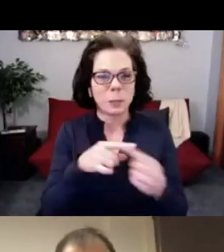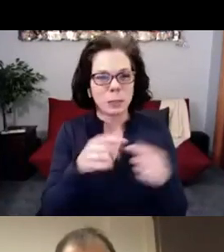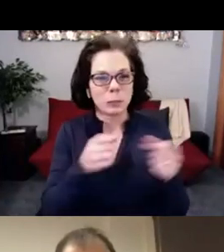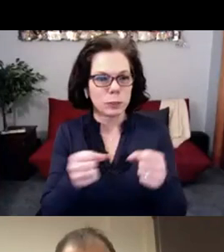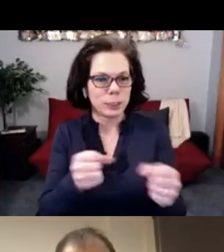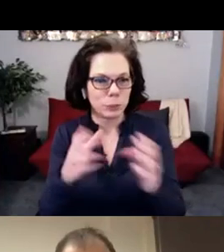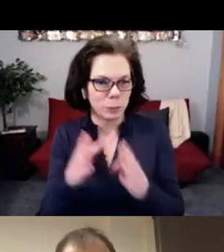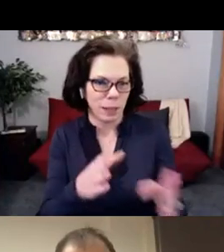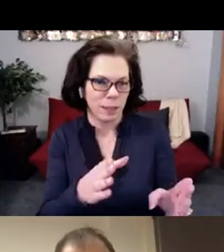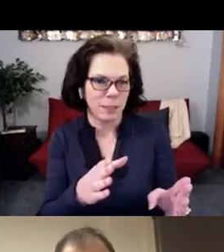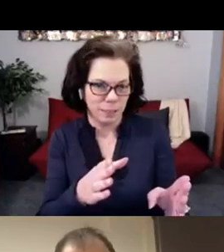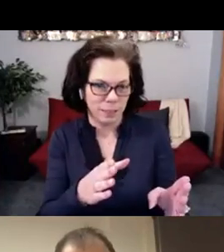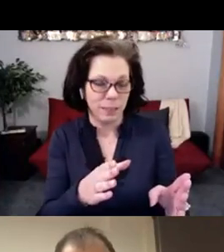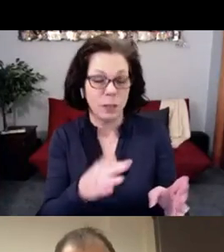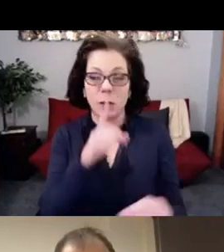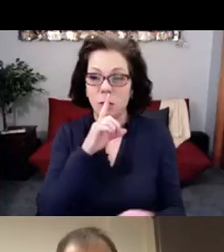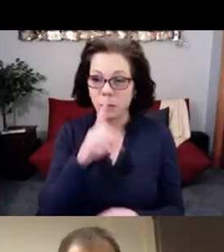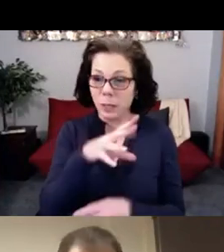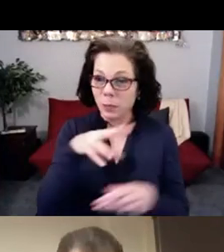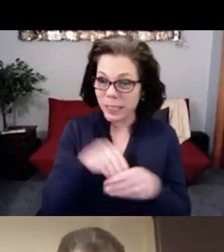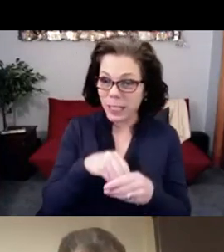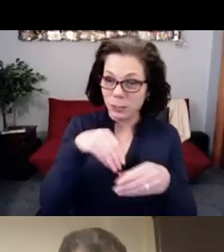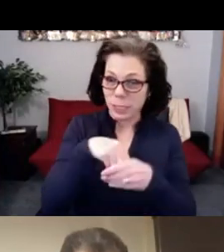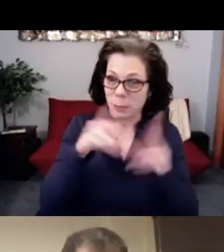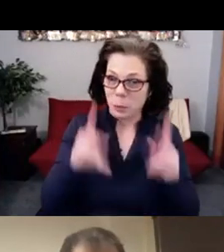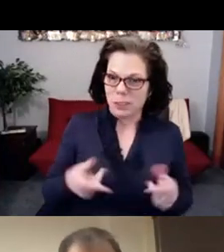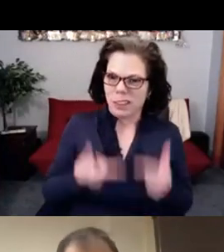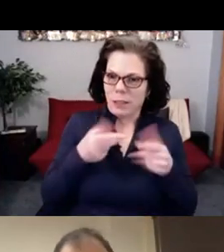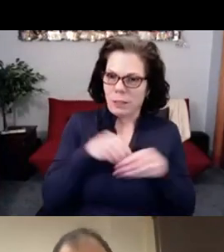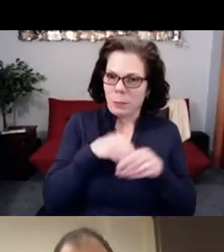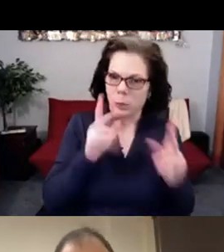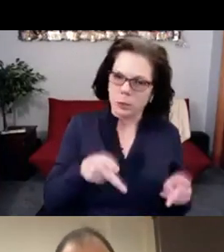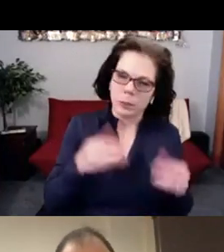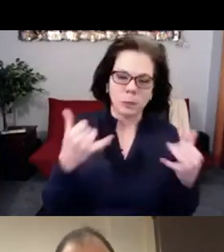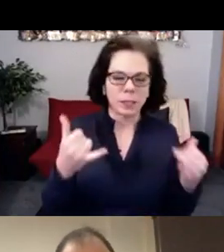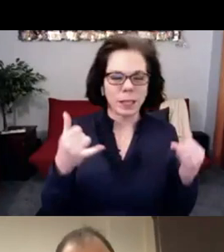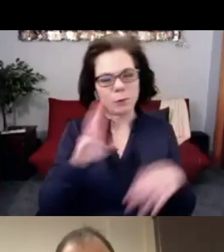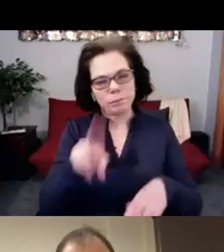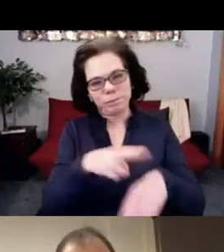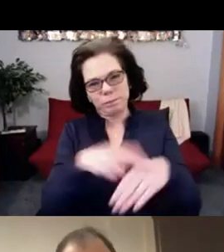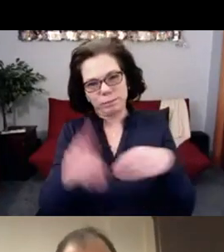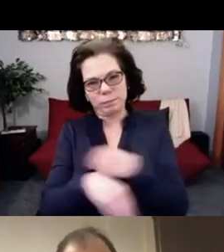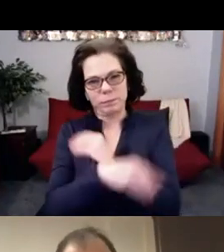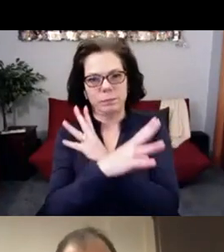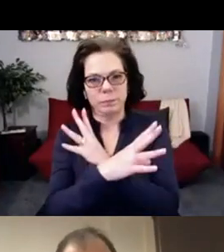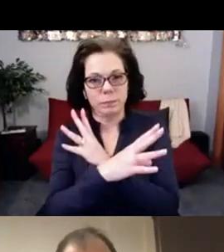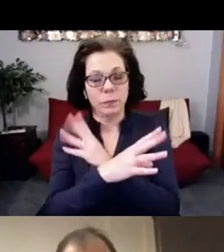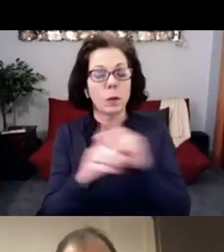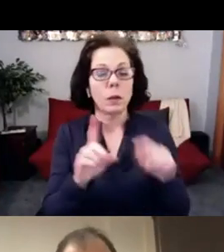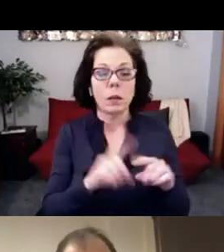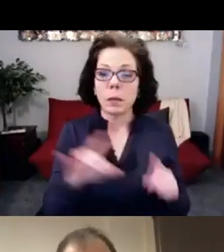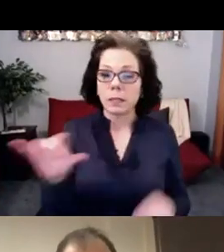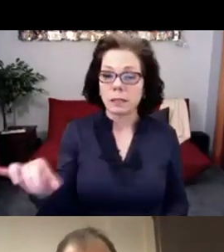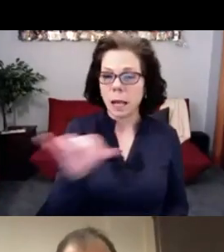to engage in person at that time. This session obviously is being held virtually, so the format's going to be more similar to what you may recall from the